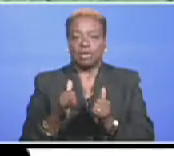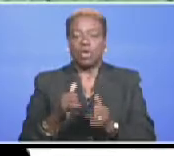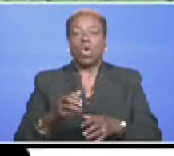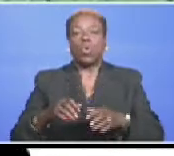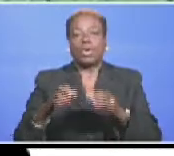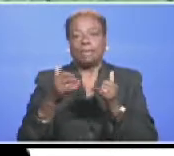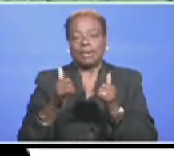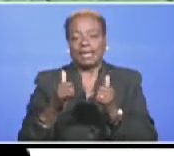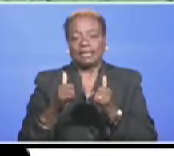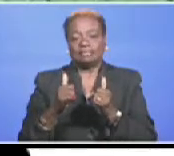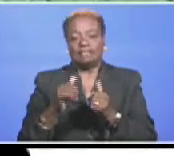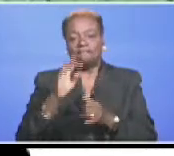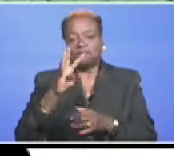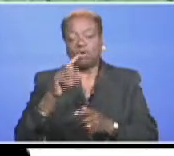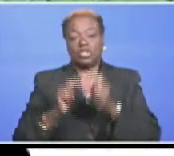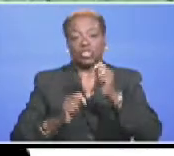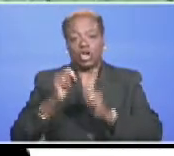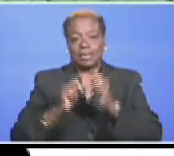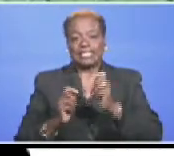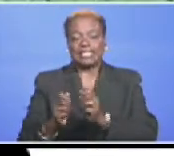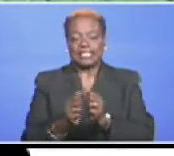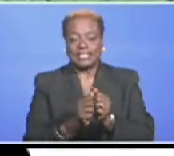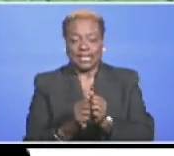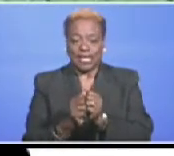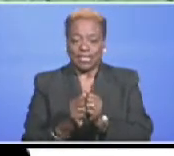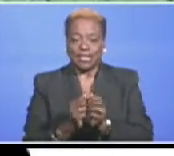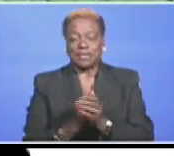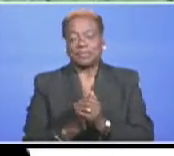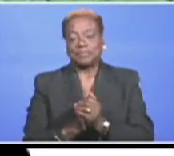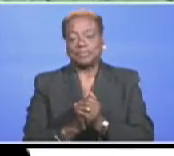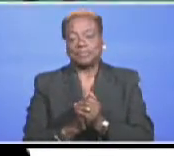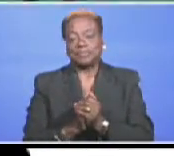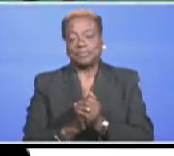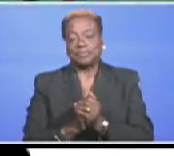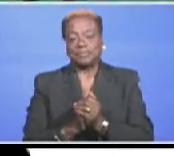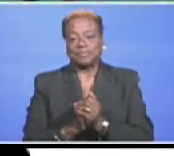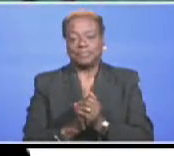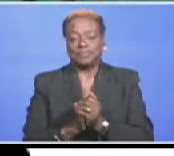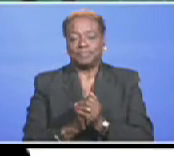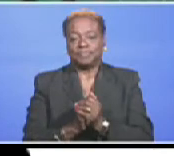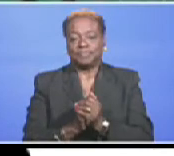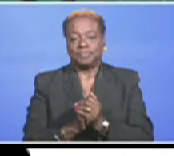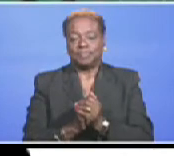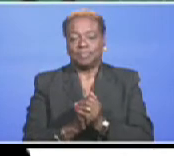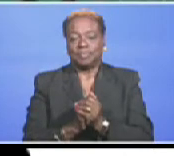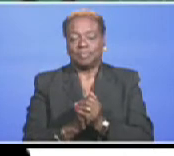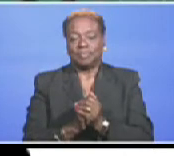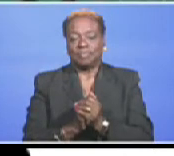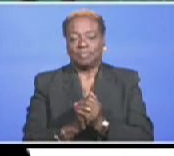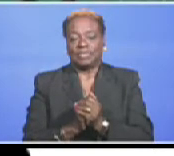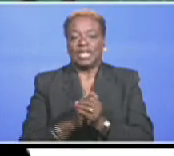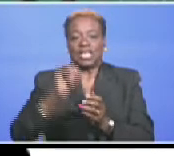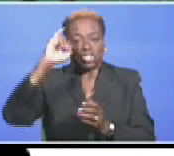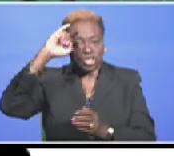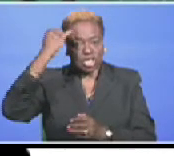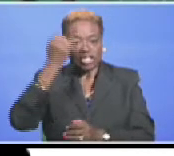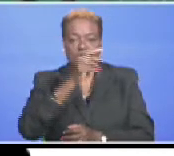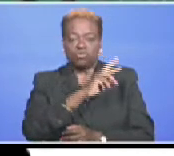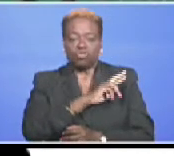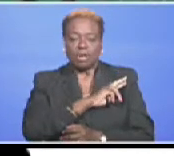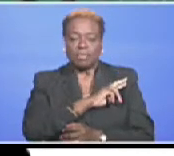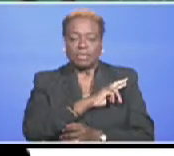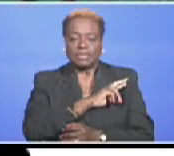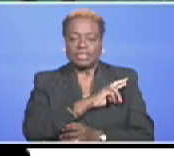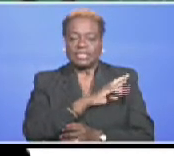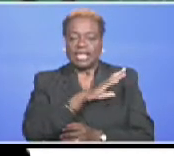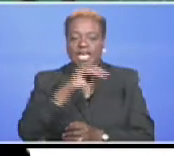4 have made finals, so let's hope to bring that home on home turf. Still talking tennis, Justin Roberts and Jody Meigenly